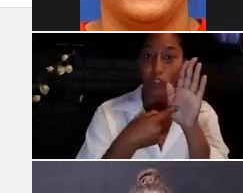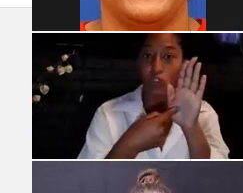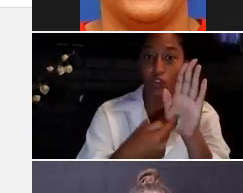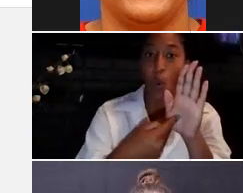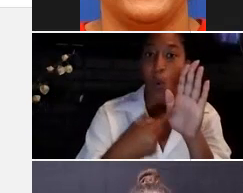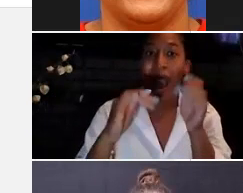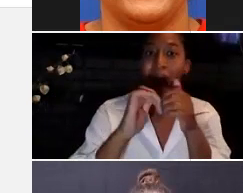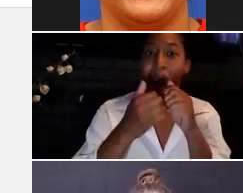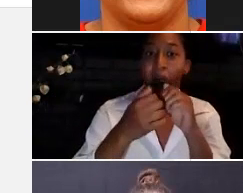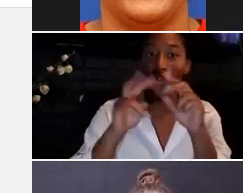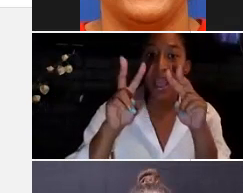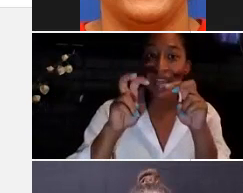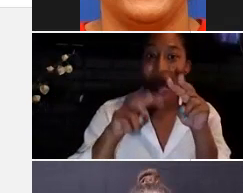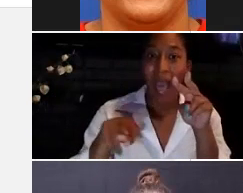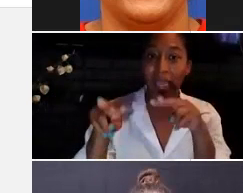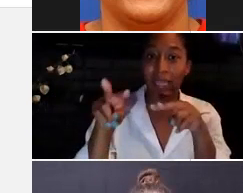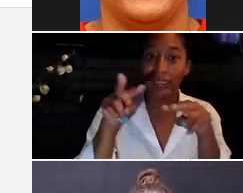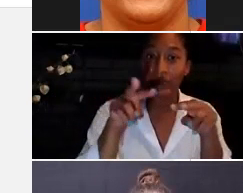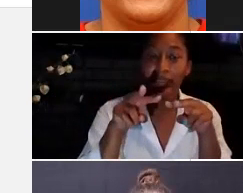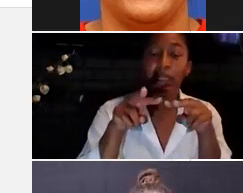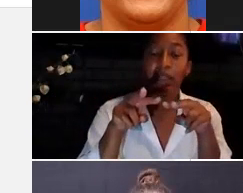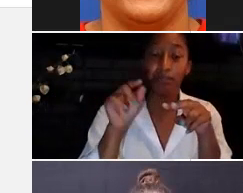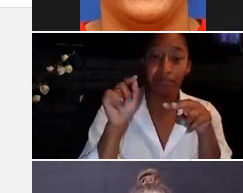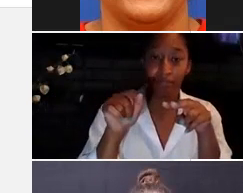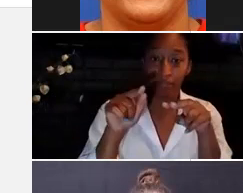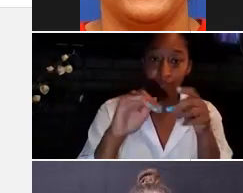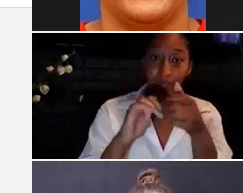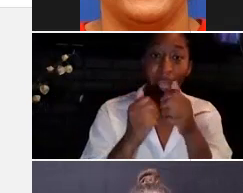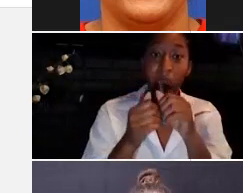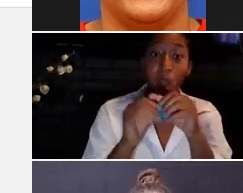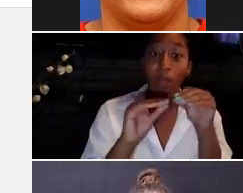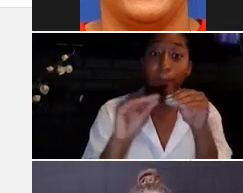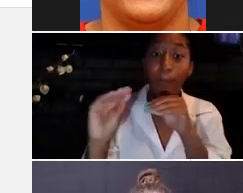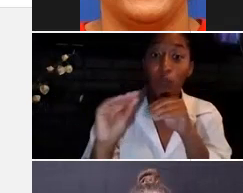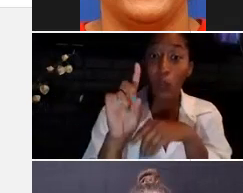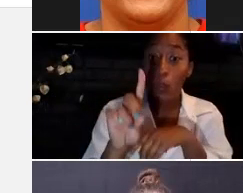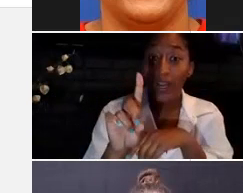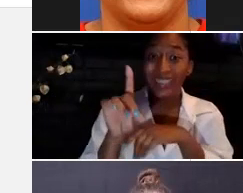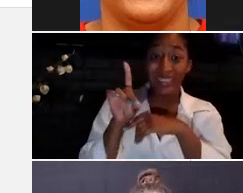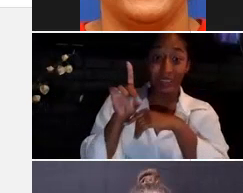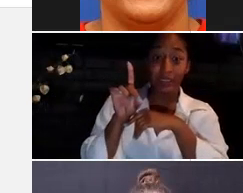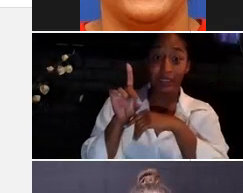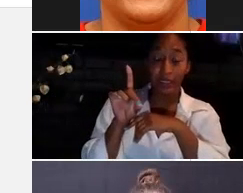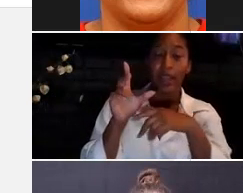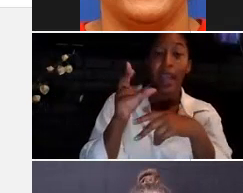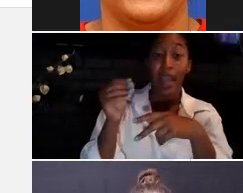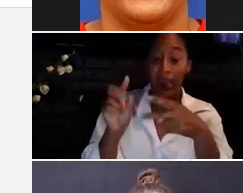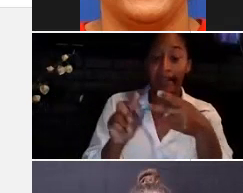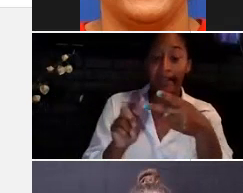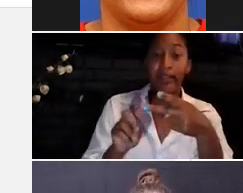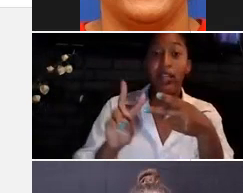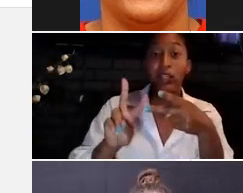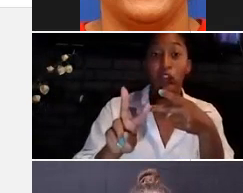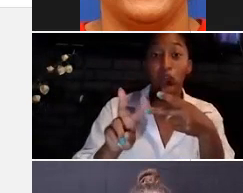moving in one dimension. And then I'll go ahead and talk about vectors and 2D motion. So I'm a little bit running a little